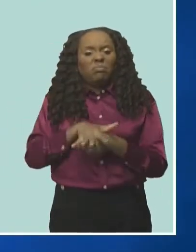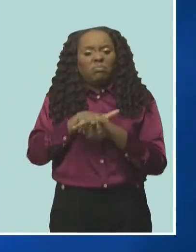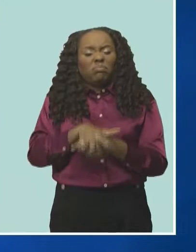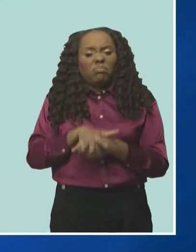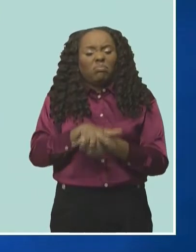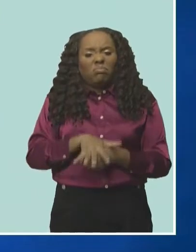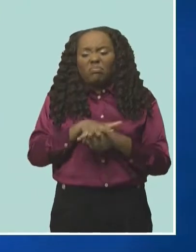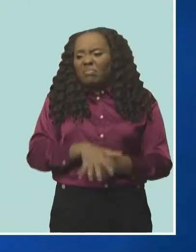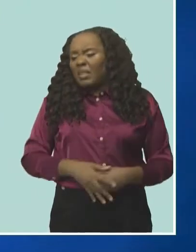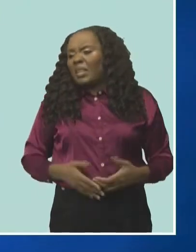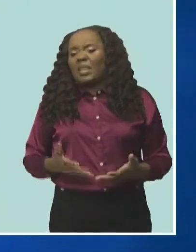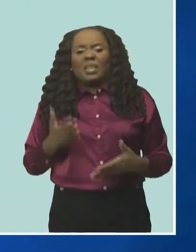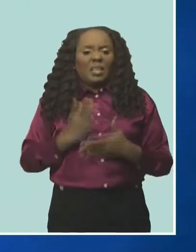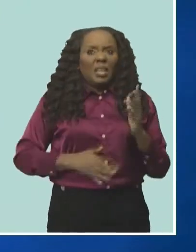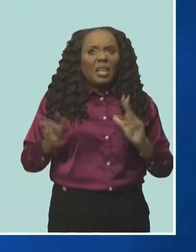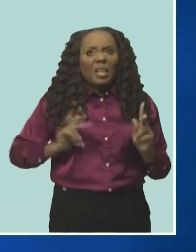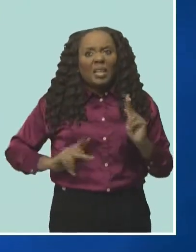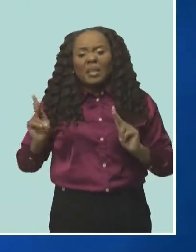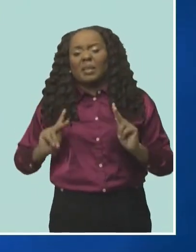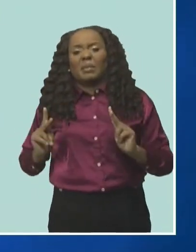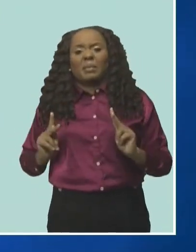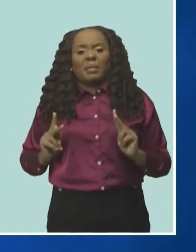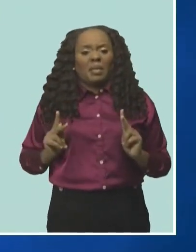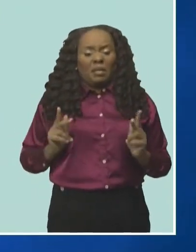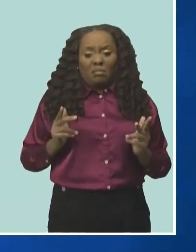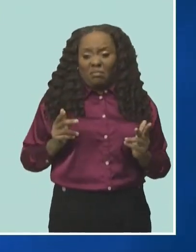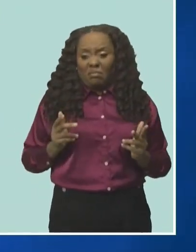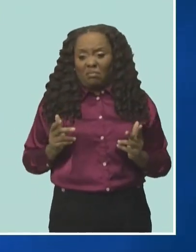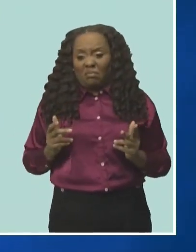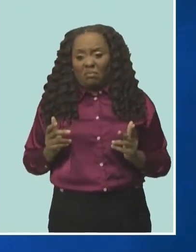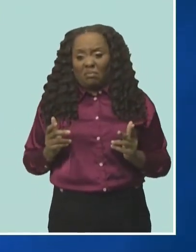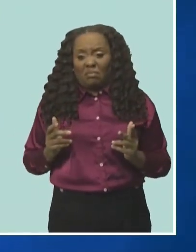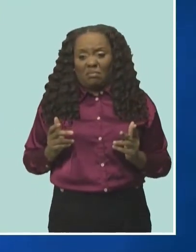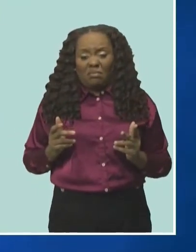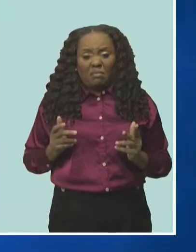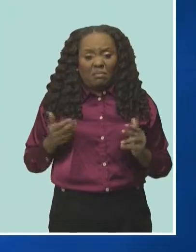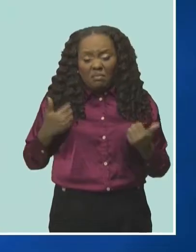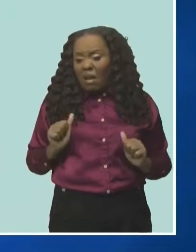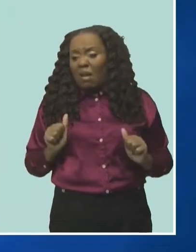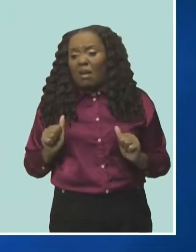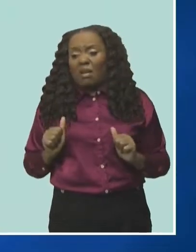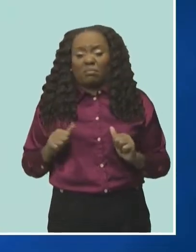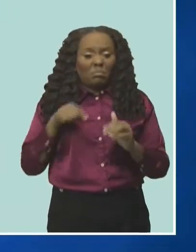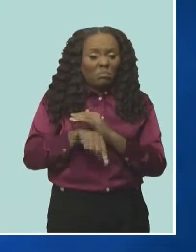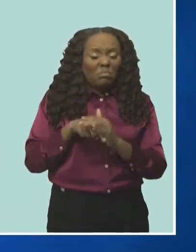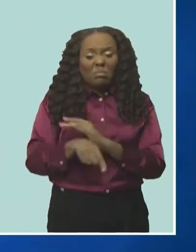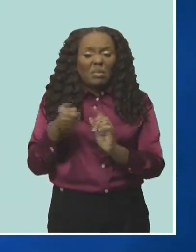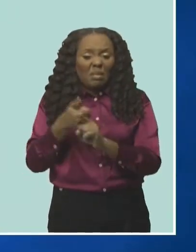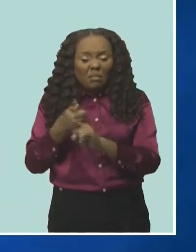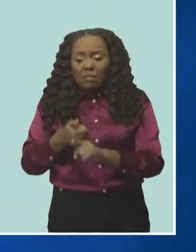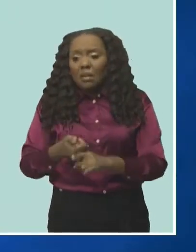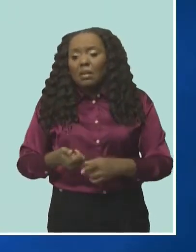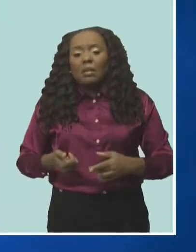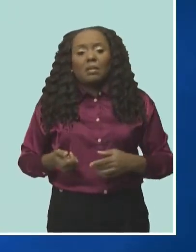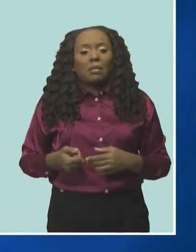to even take the ultimate measure of not wanting to remain with us and not wanting to experience this anymore, much of